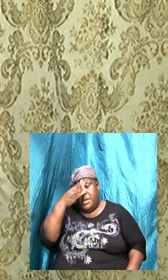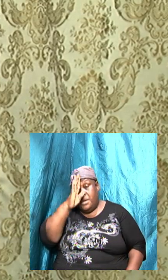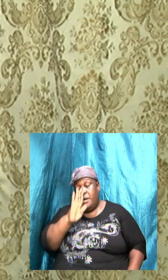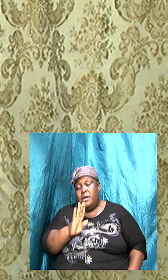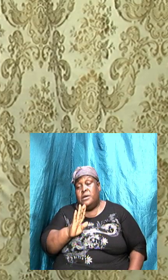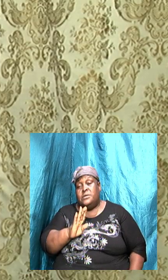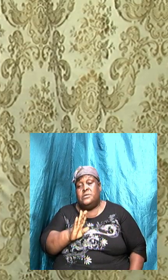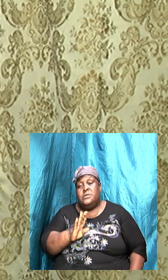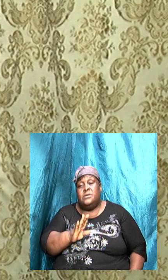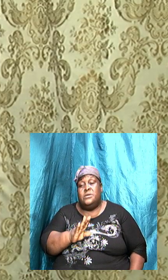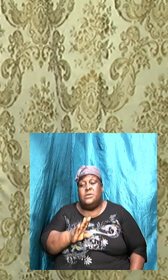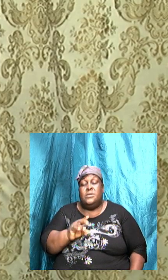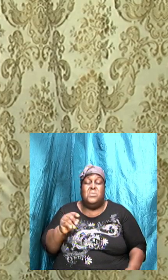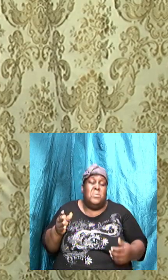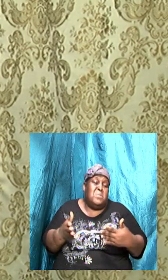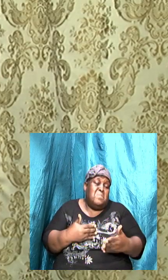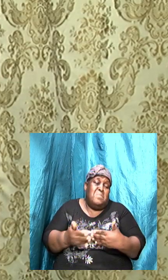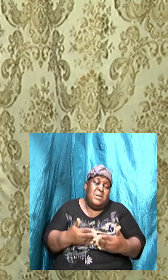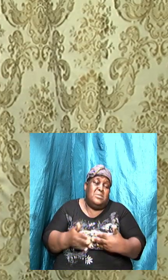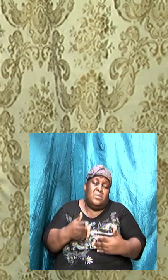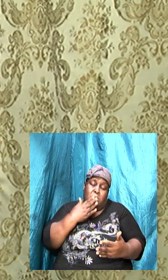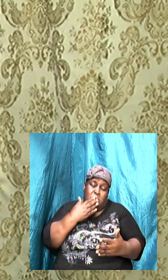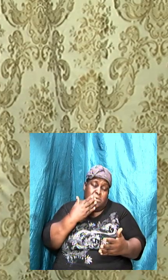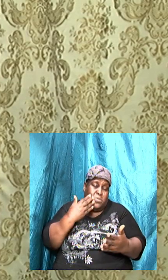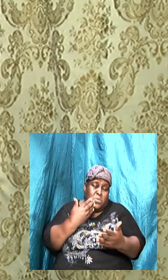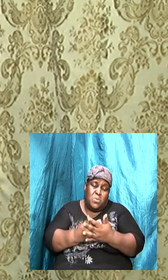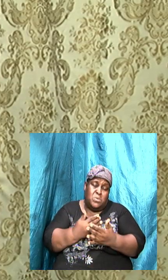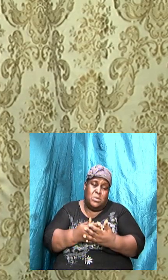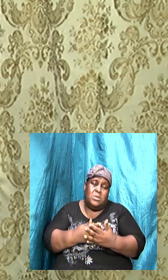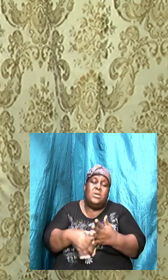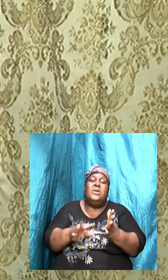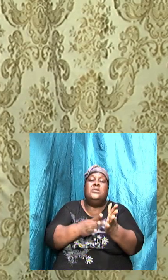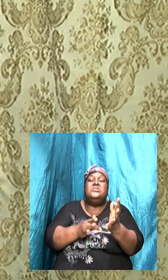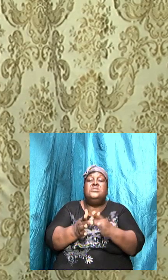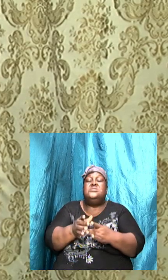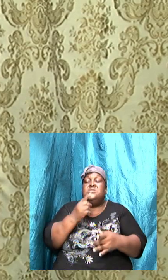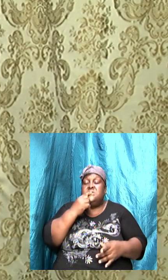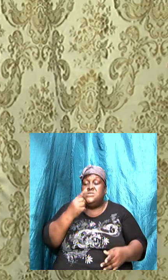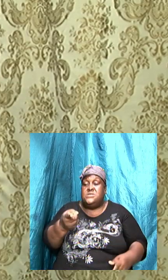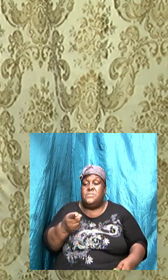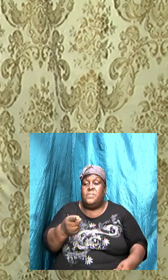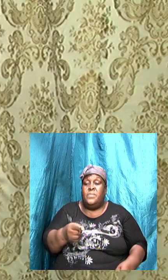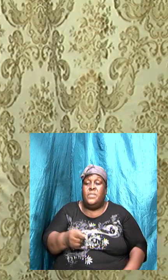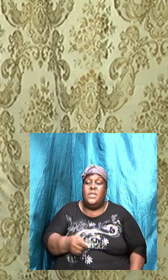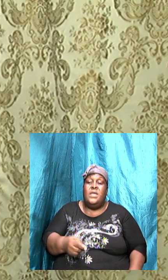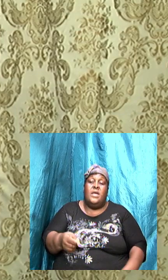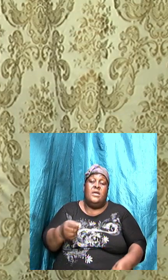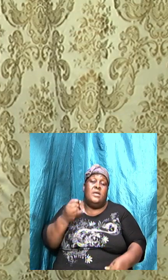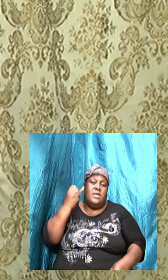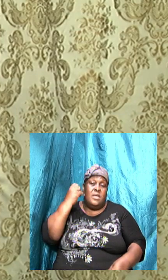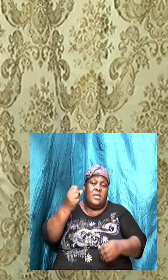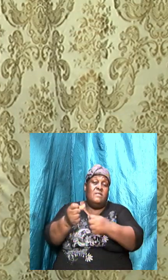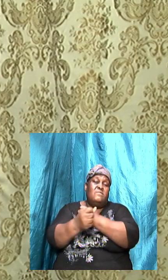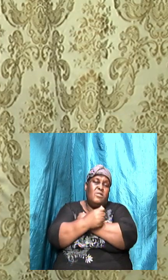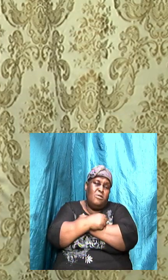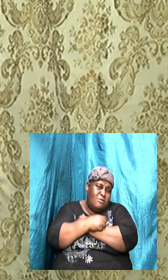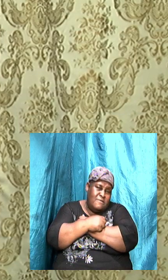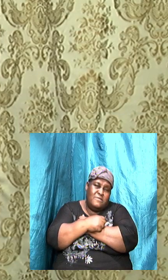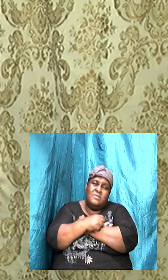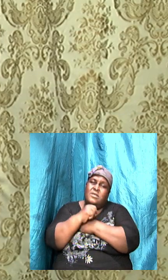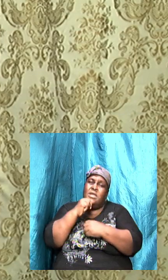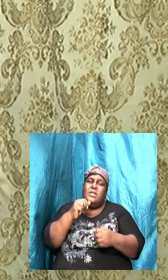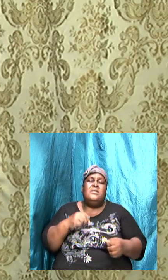But in spite of all that good, Jesus is saying, if love is not a